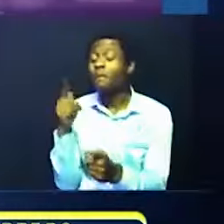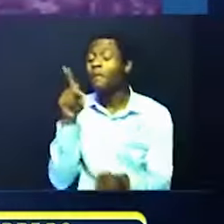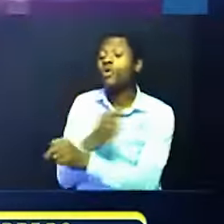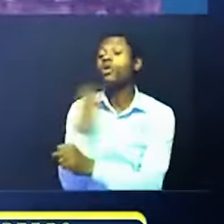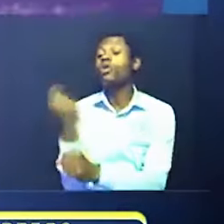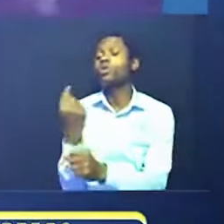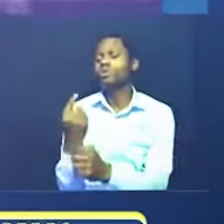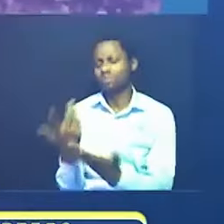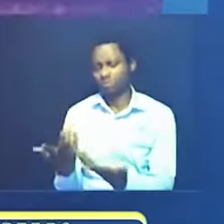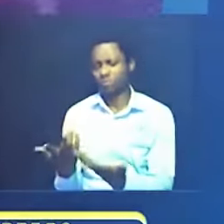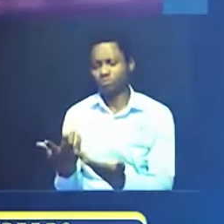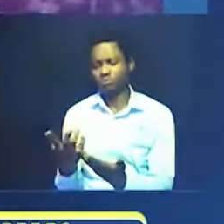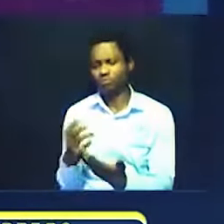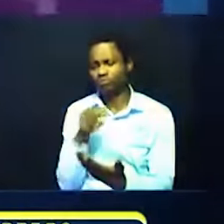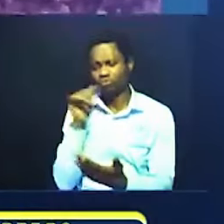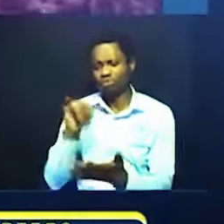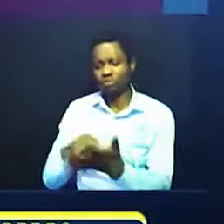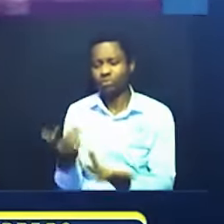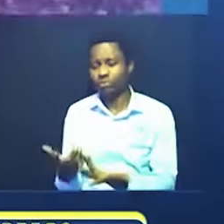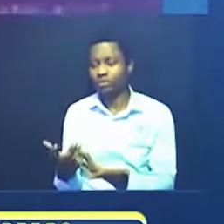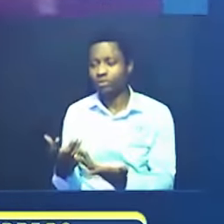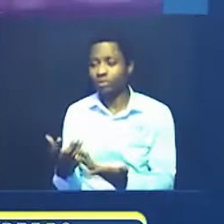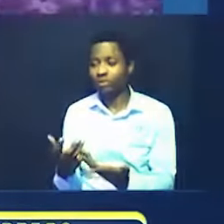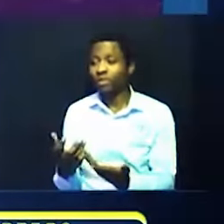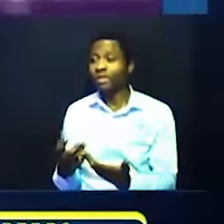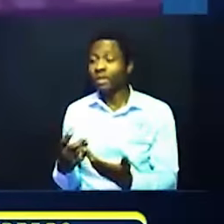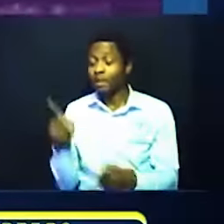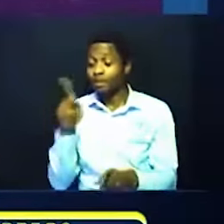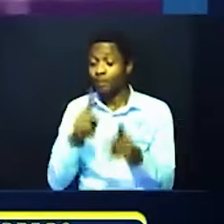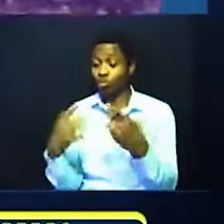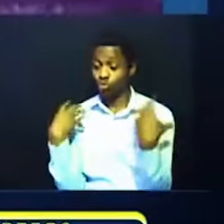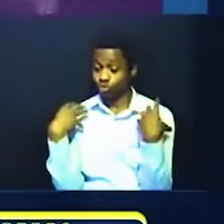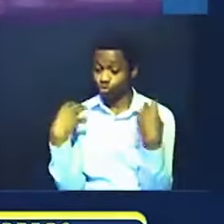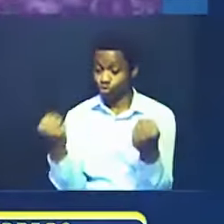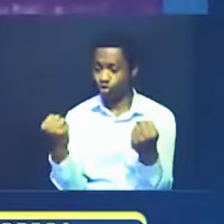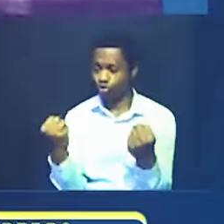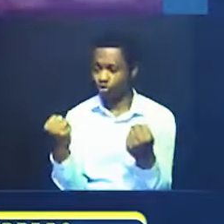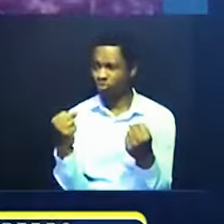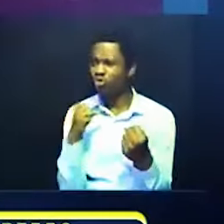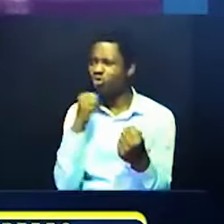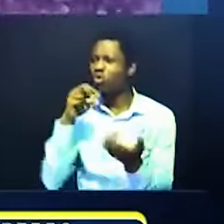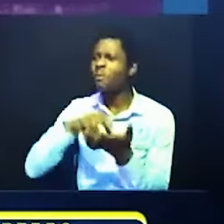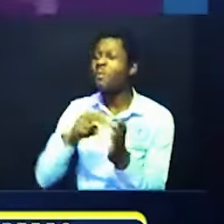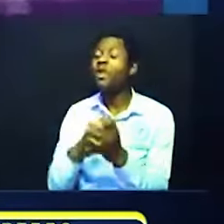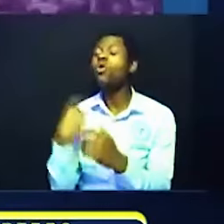Swift and the strong do not always win the